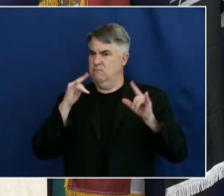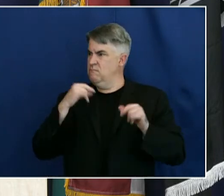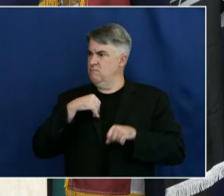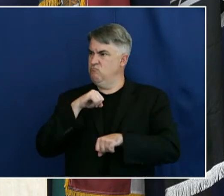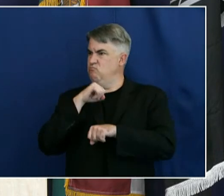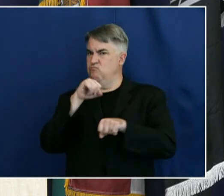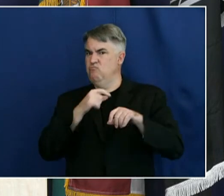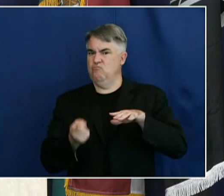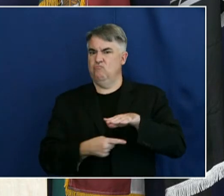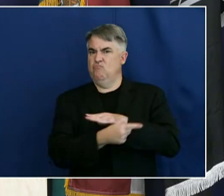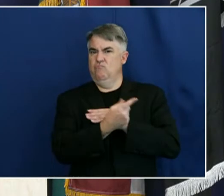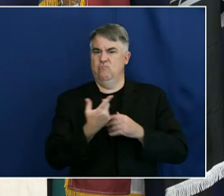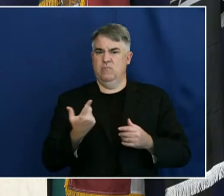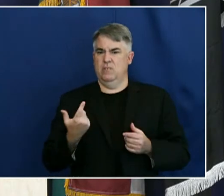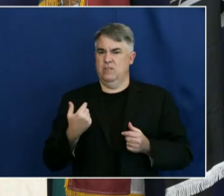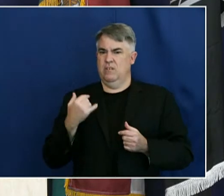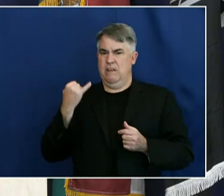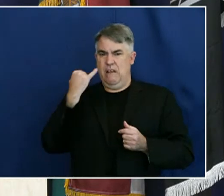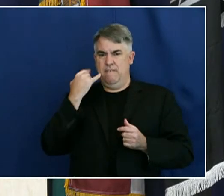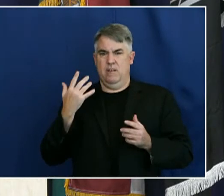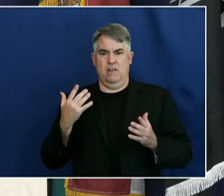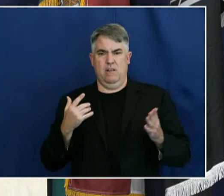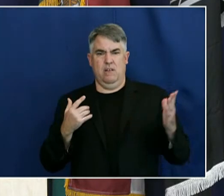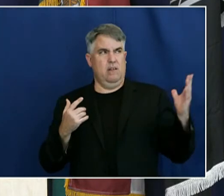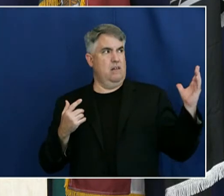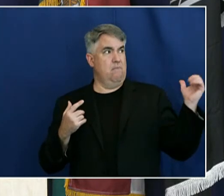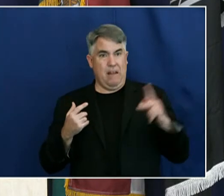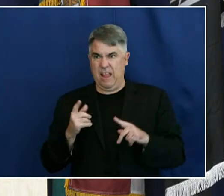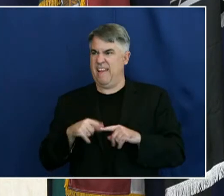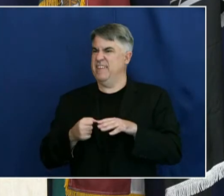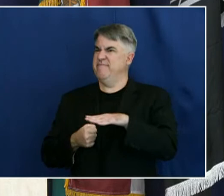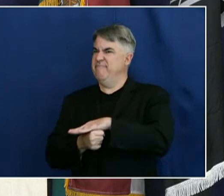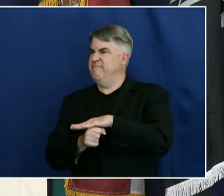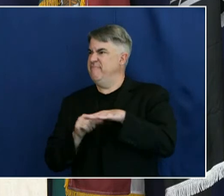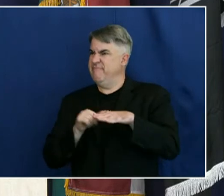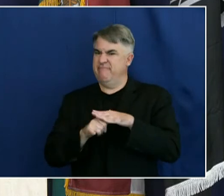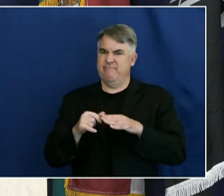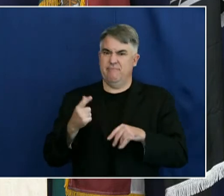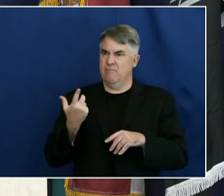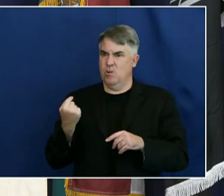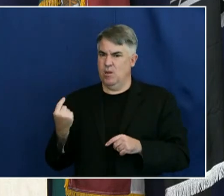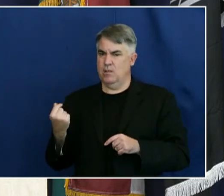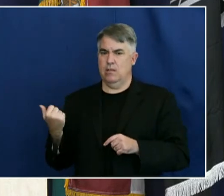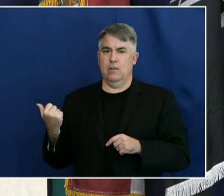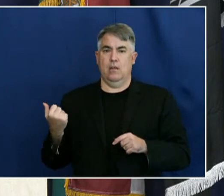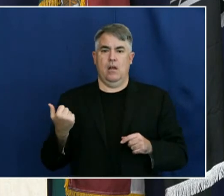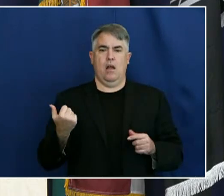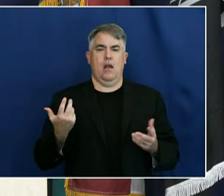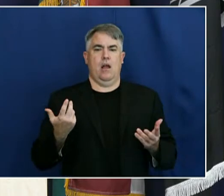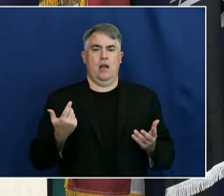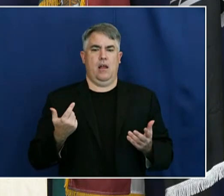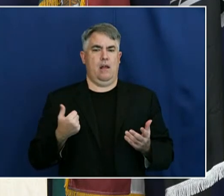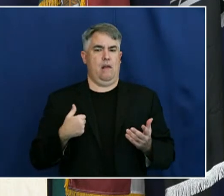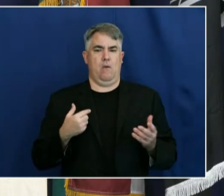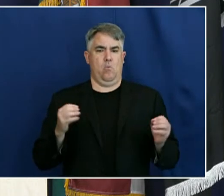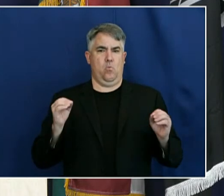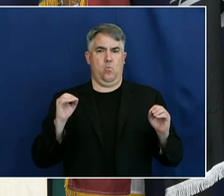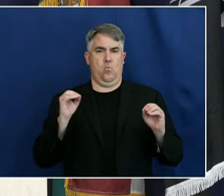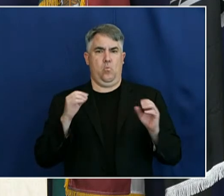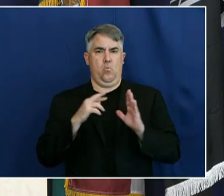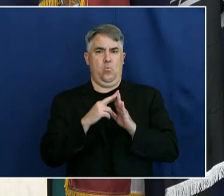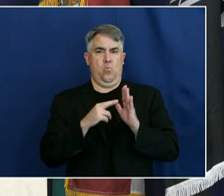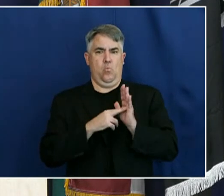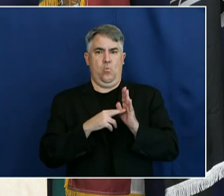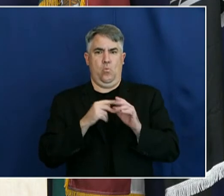do travel, do they need to quarantine? I don't think there's any quarantine restrictions. I'll have Dr. Wooten address that. I'm not aware of any quarantine restrictions surrounding